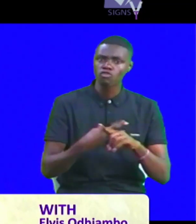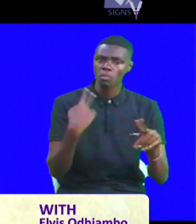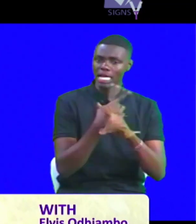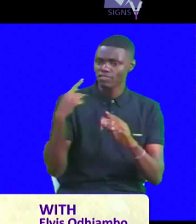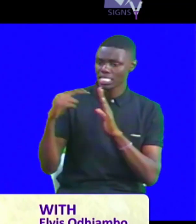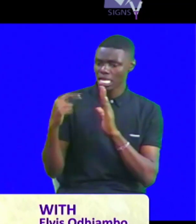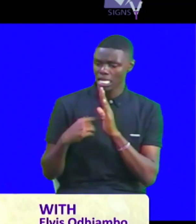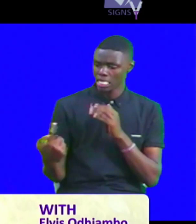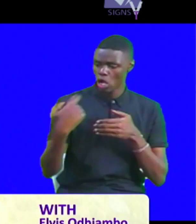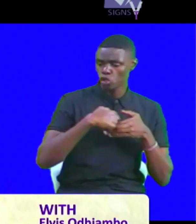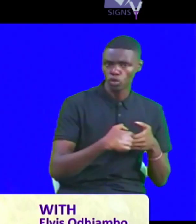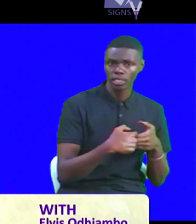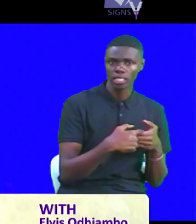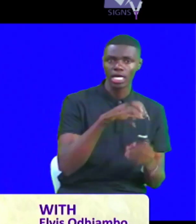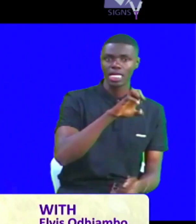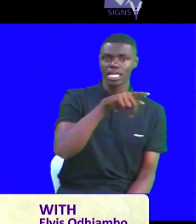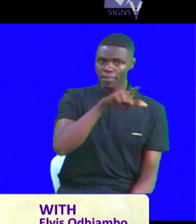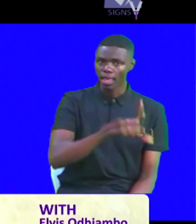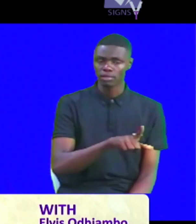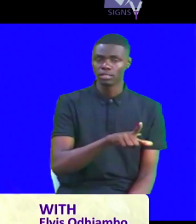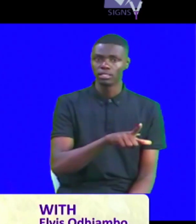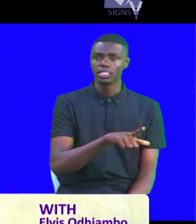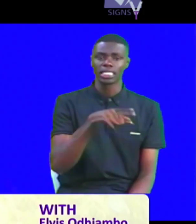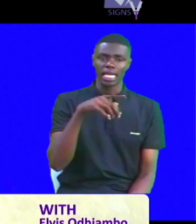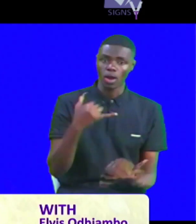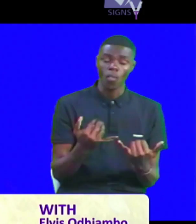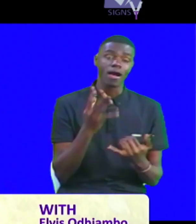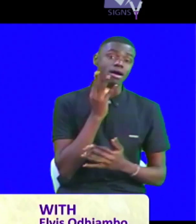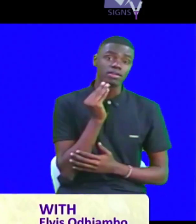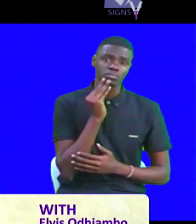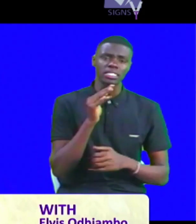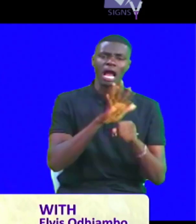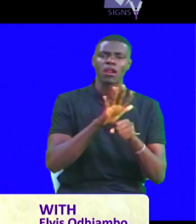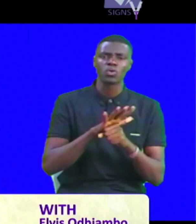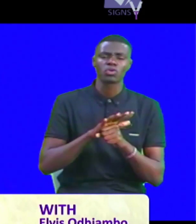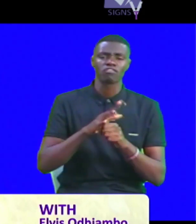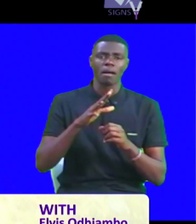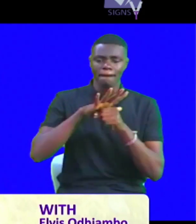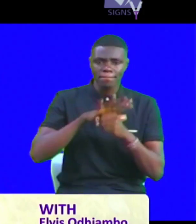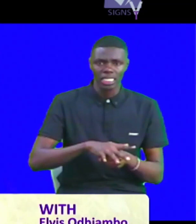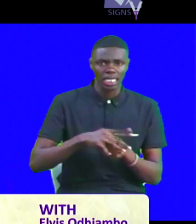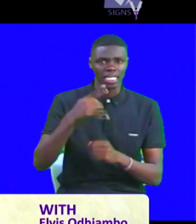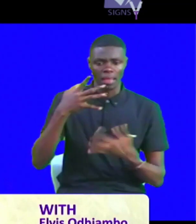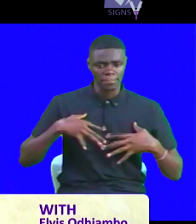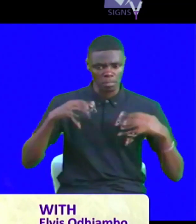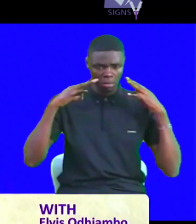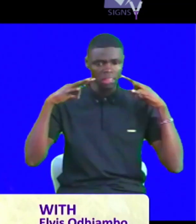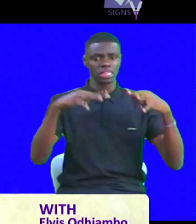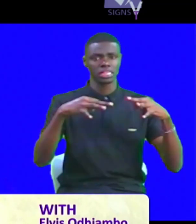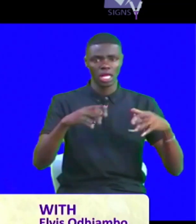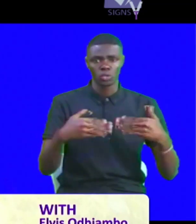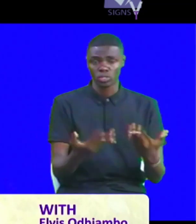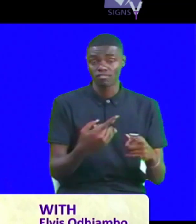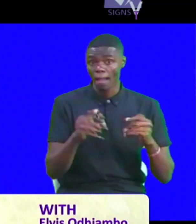kwa nyingine tofauti, ligi nyingine tofauti kukuja hapa EPL. Of course he's expecting a lot of pressure, a lot of